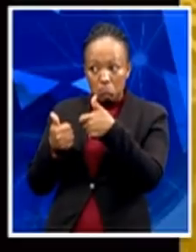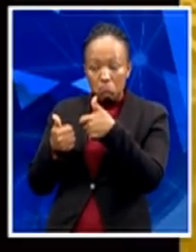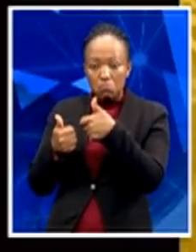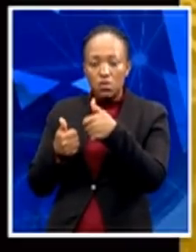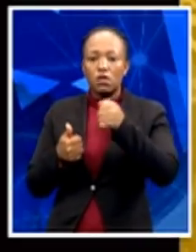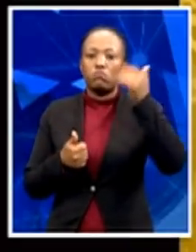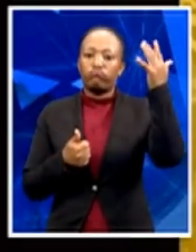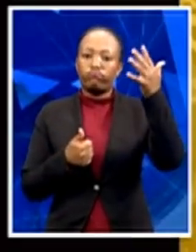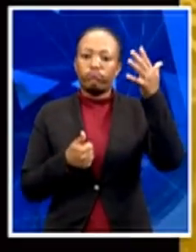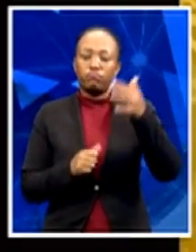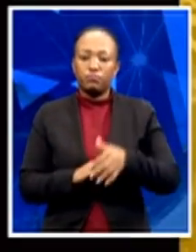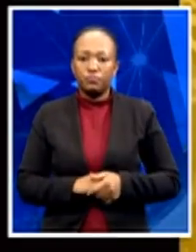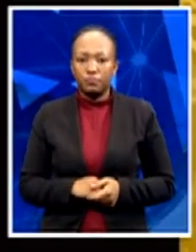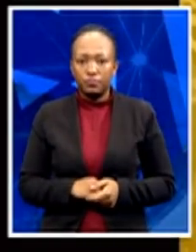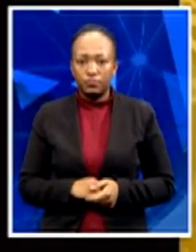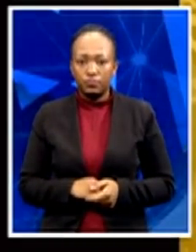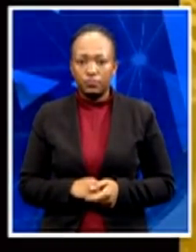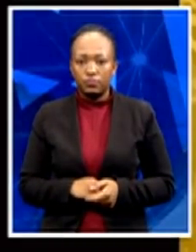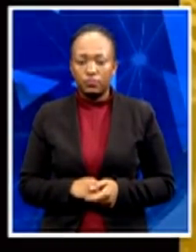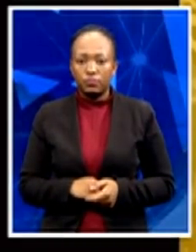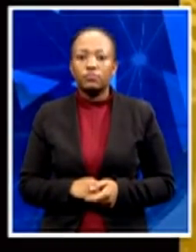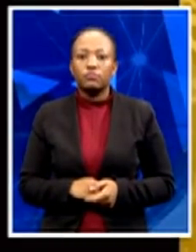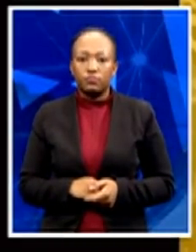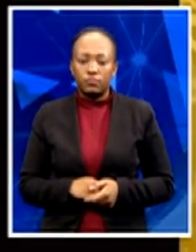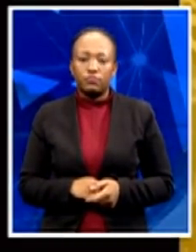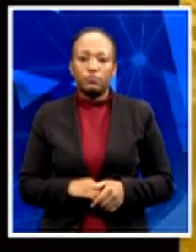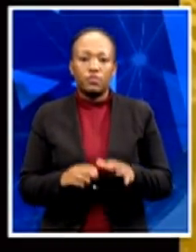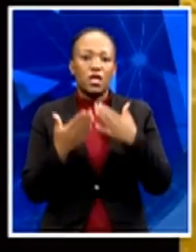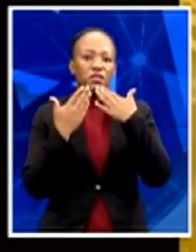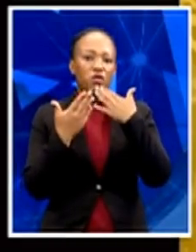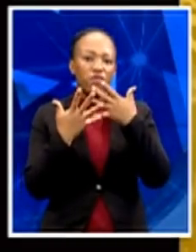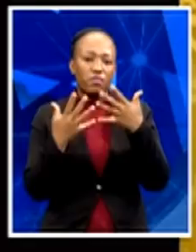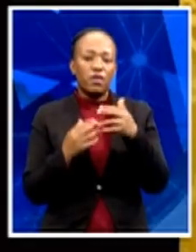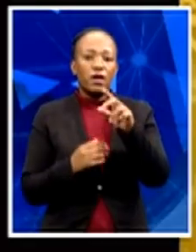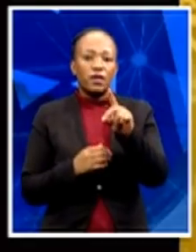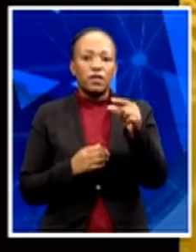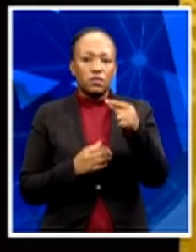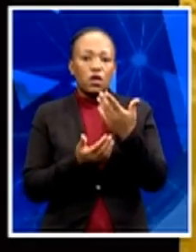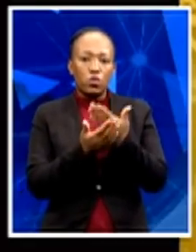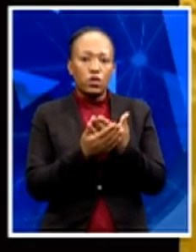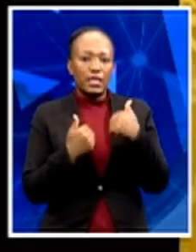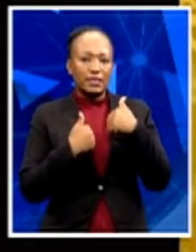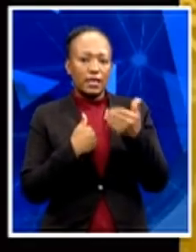Okay, thank you very much. DG, you can then start. Thanks for the overview, Minister.